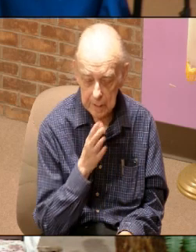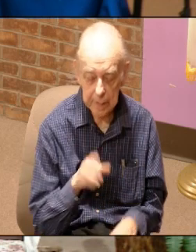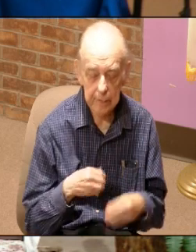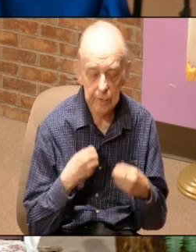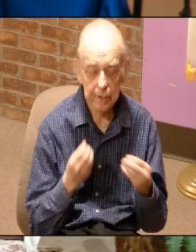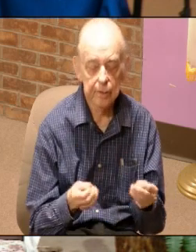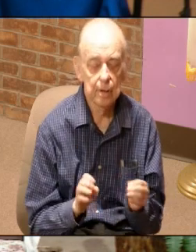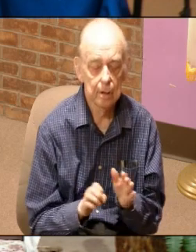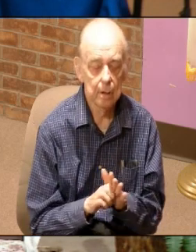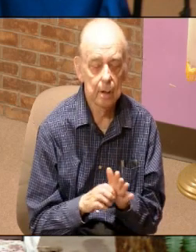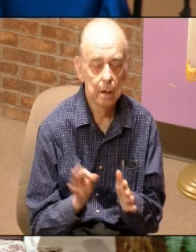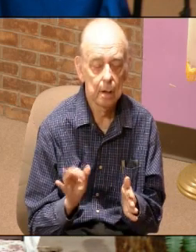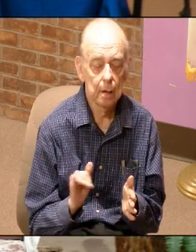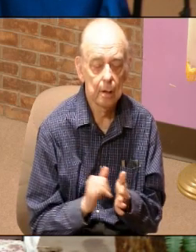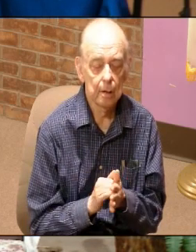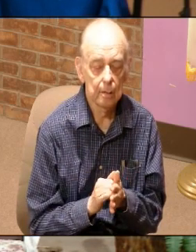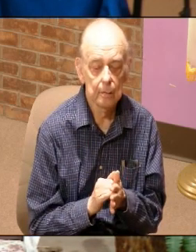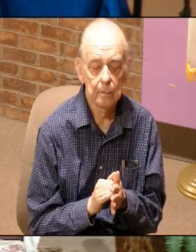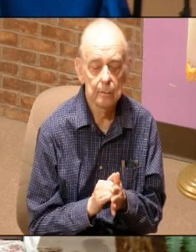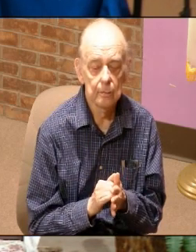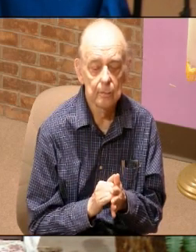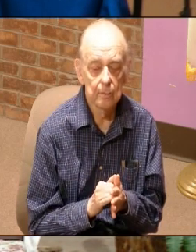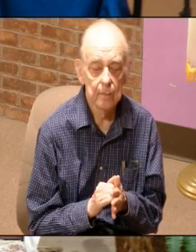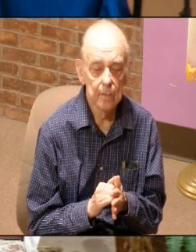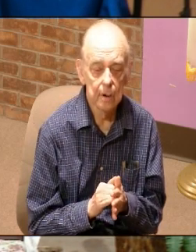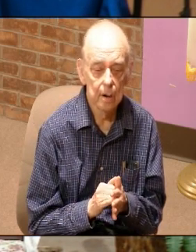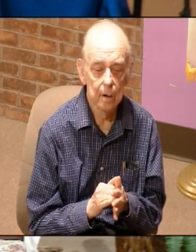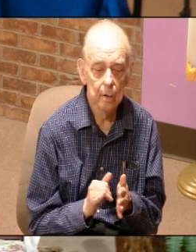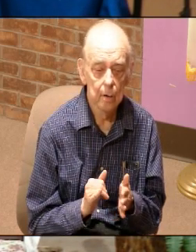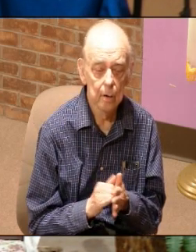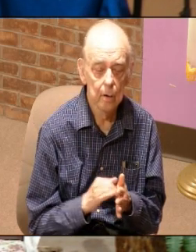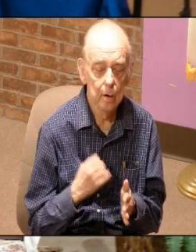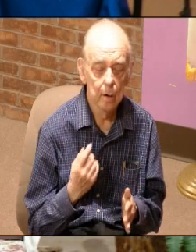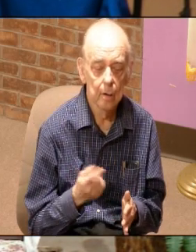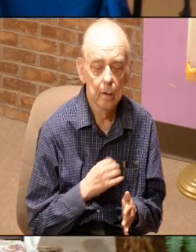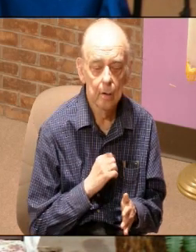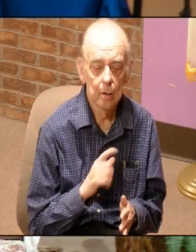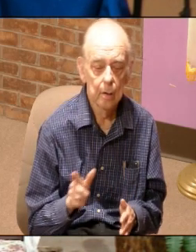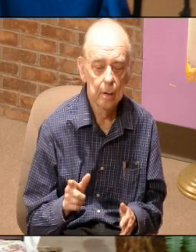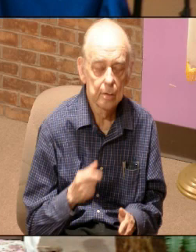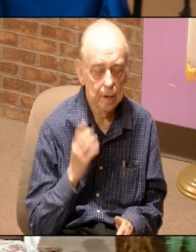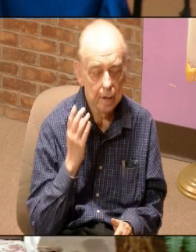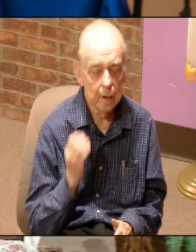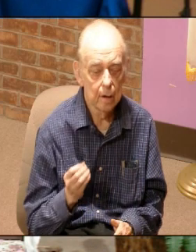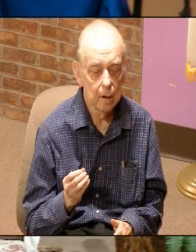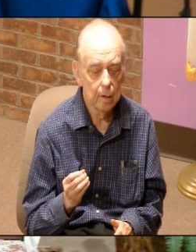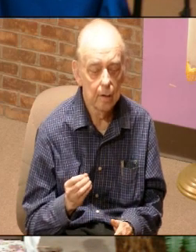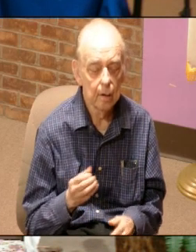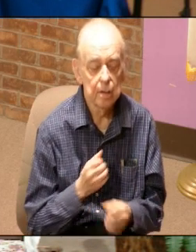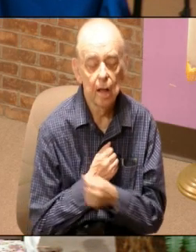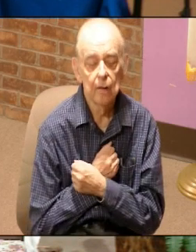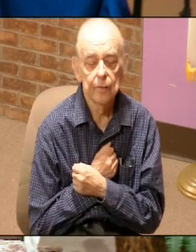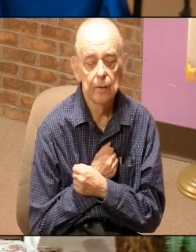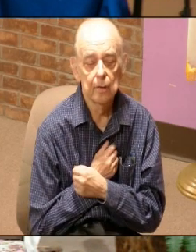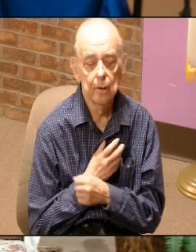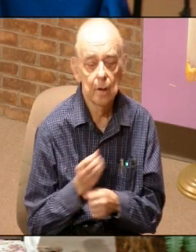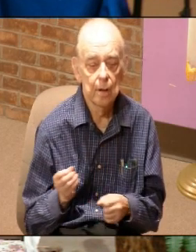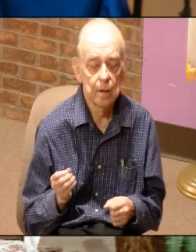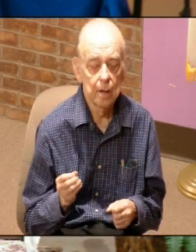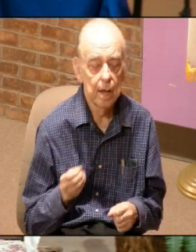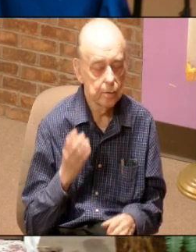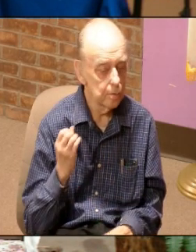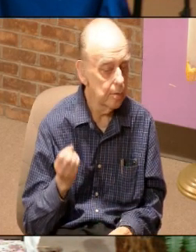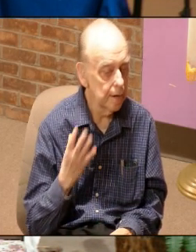and that is this. That we all have to experience love and